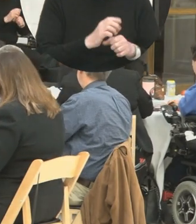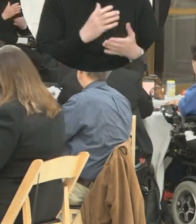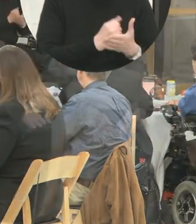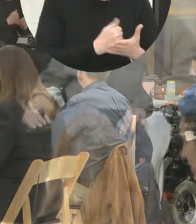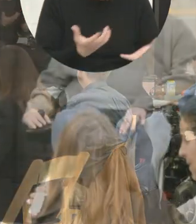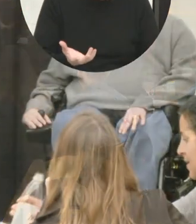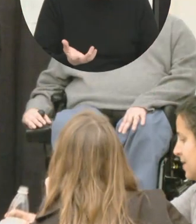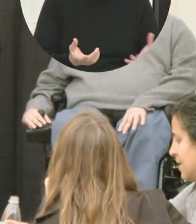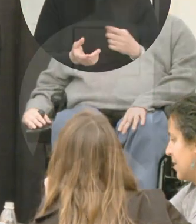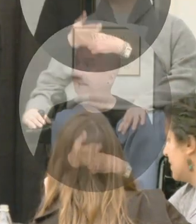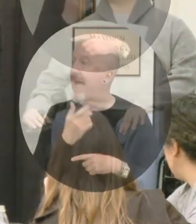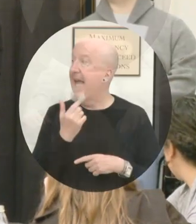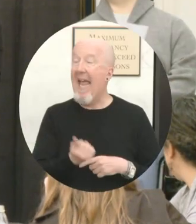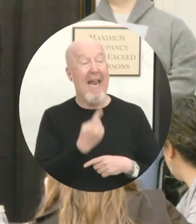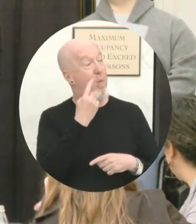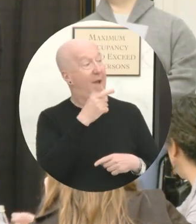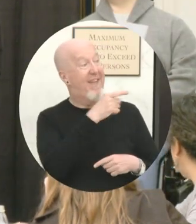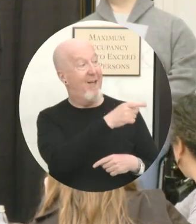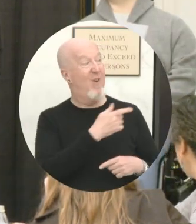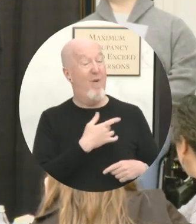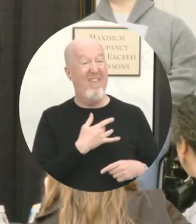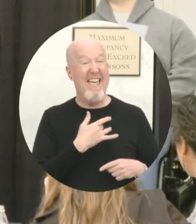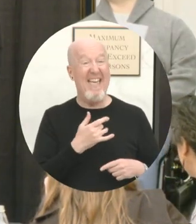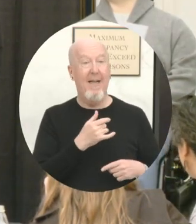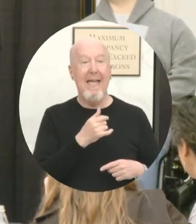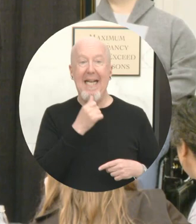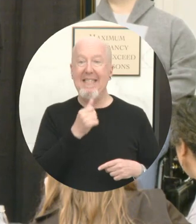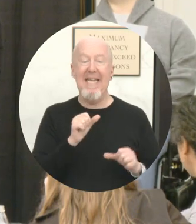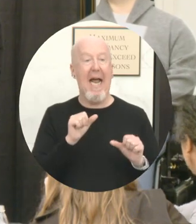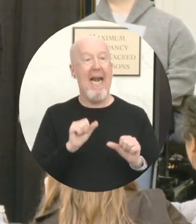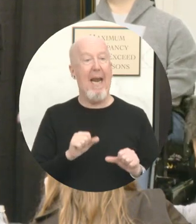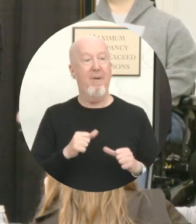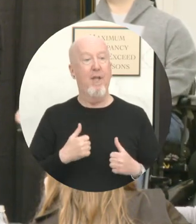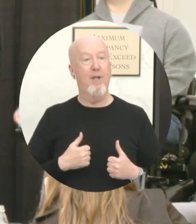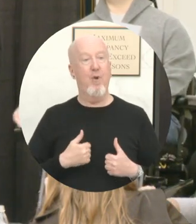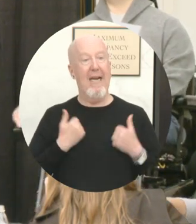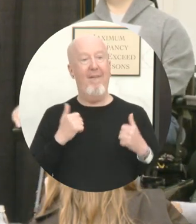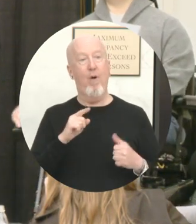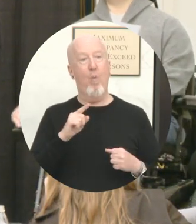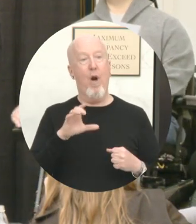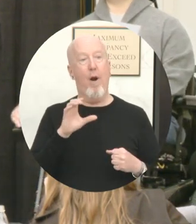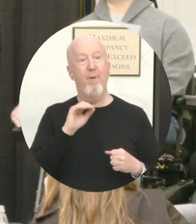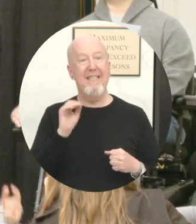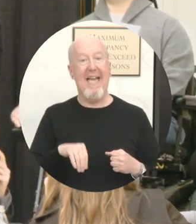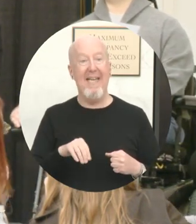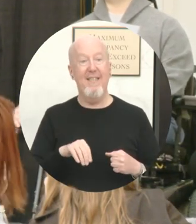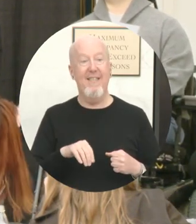Anyone that you feel is not able to live its life 100%